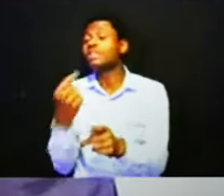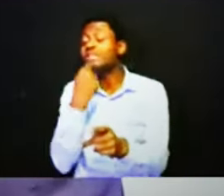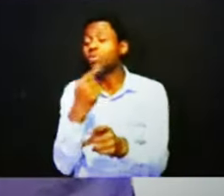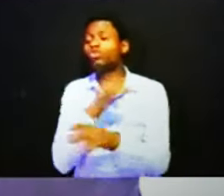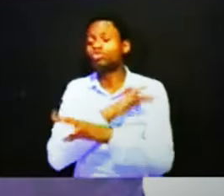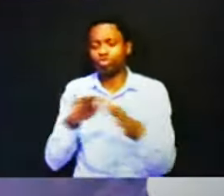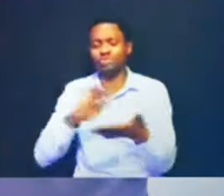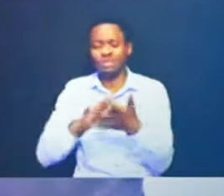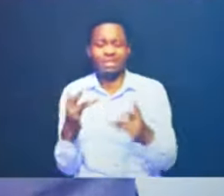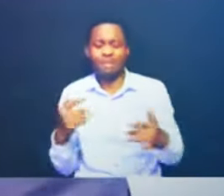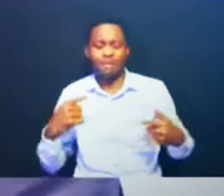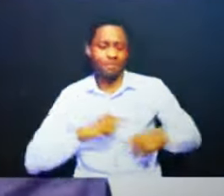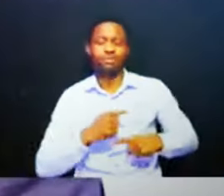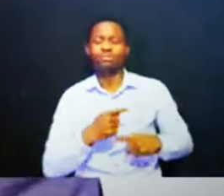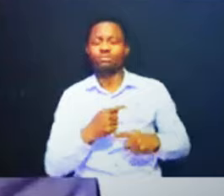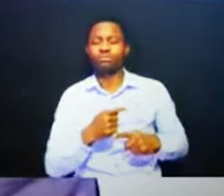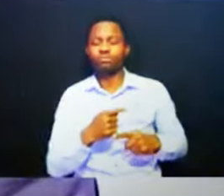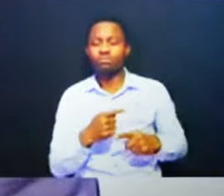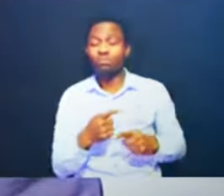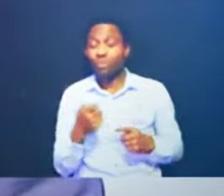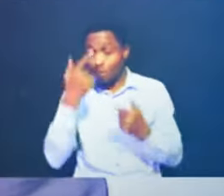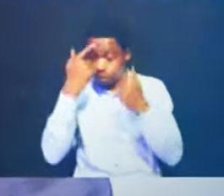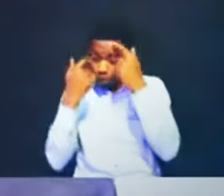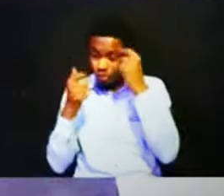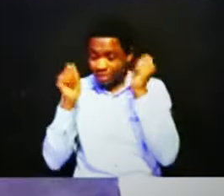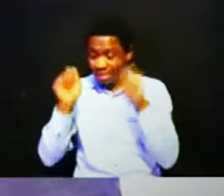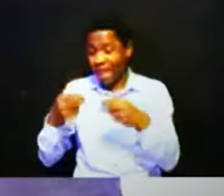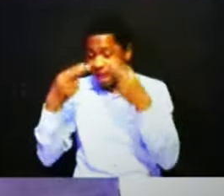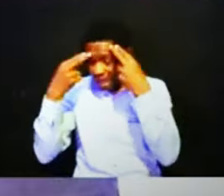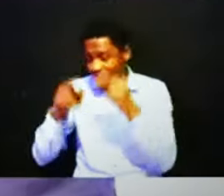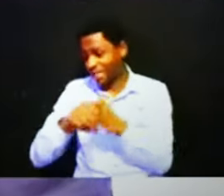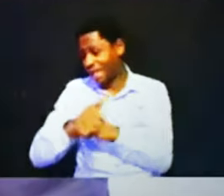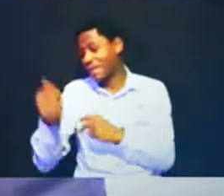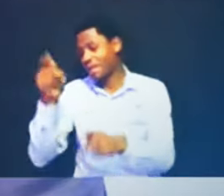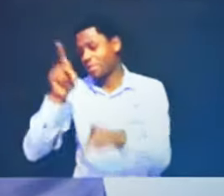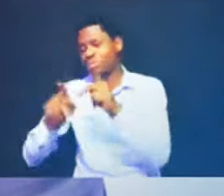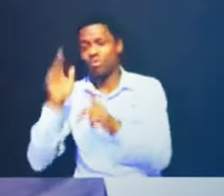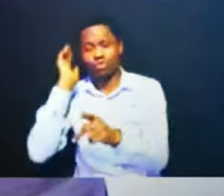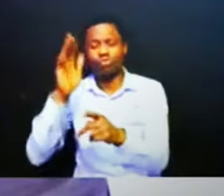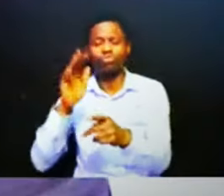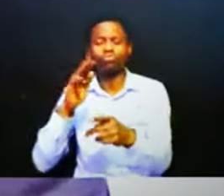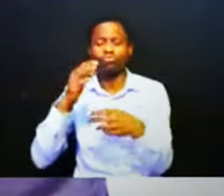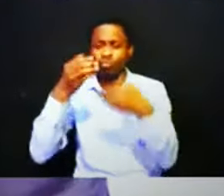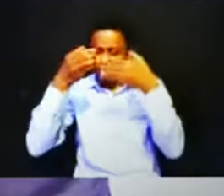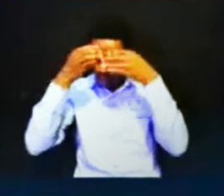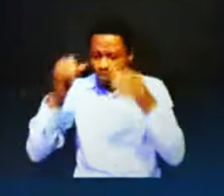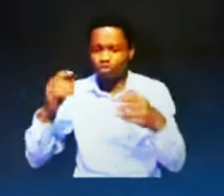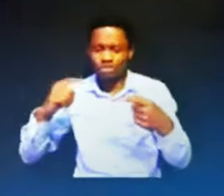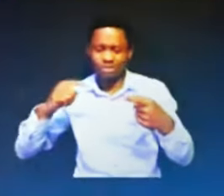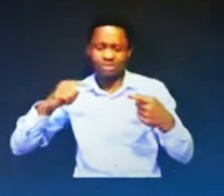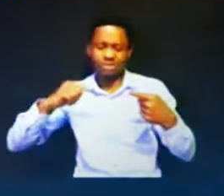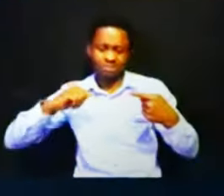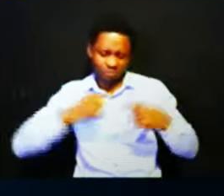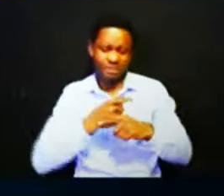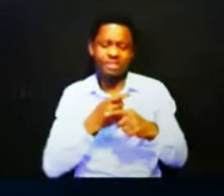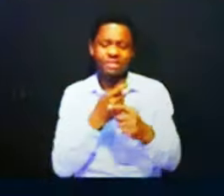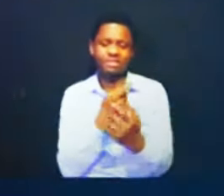But Chambers is saying that, but never cease to be righteous yourself.